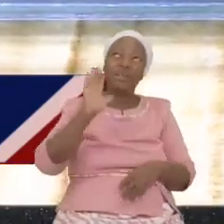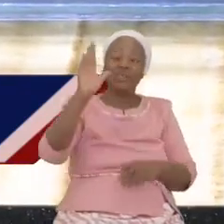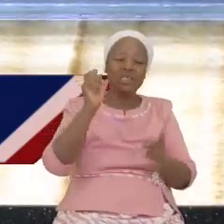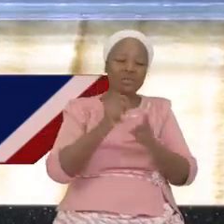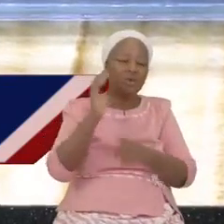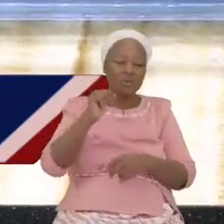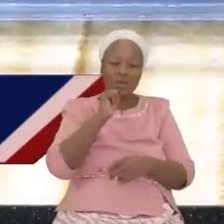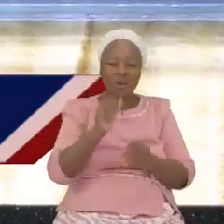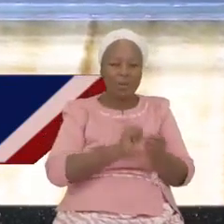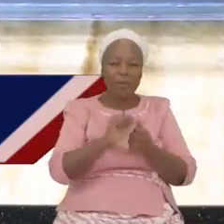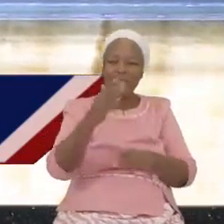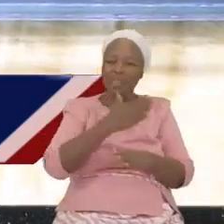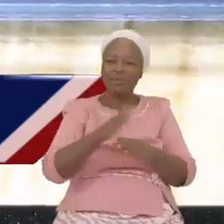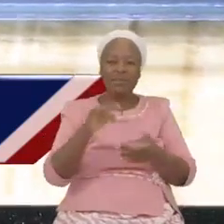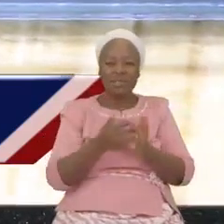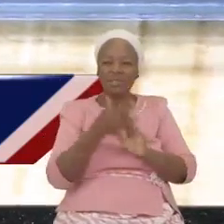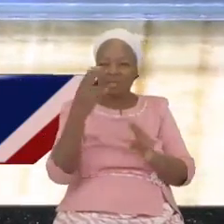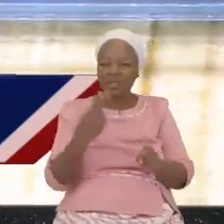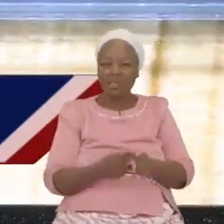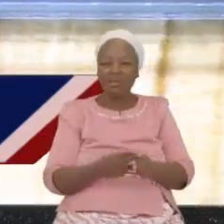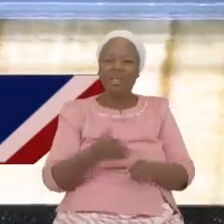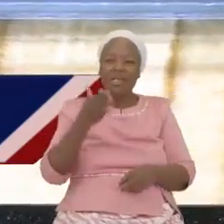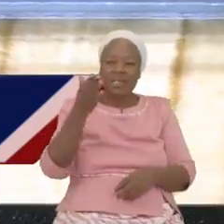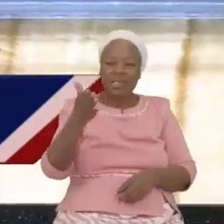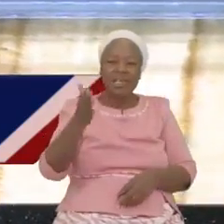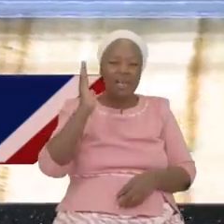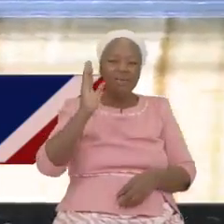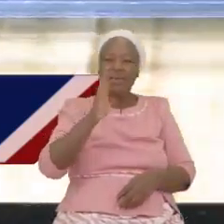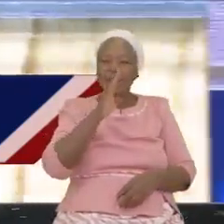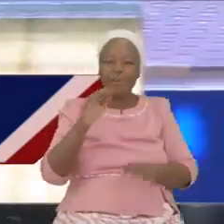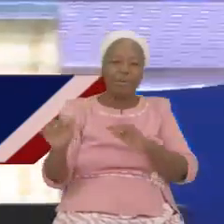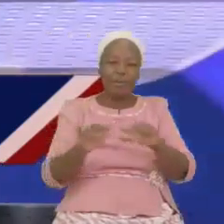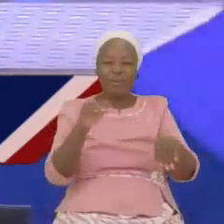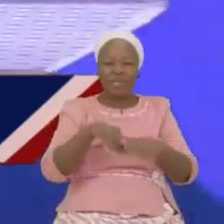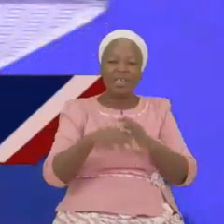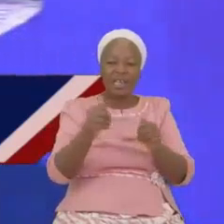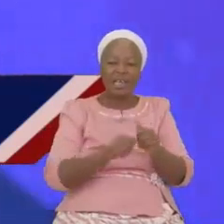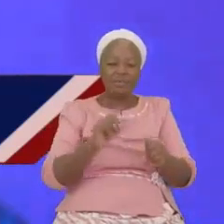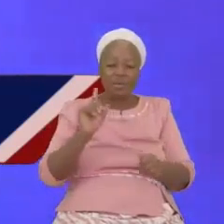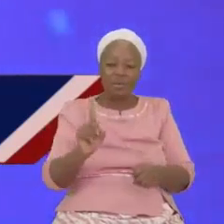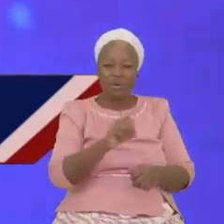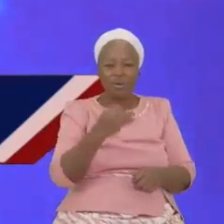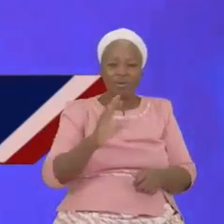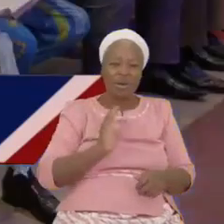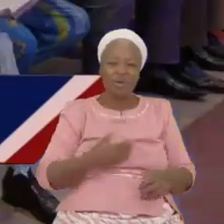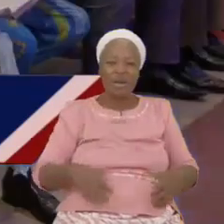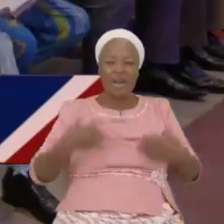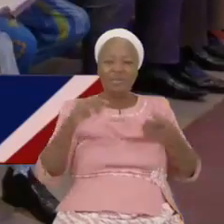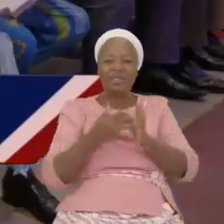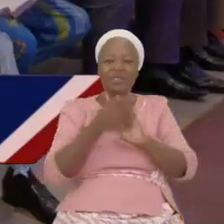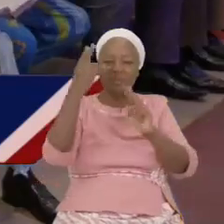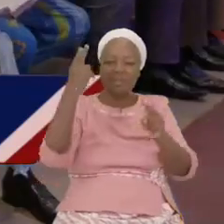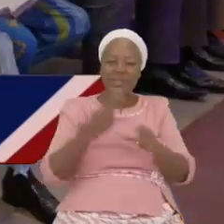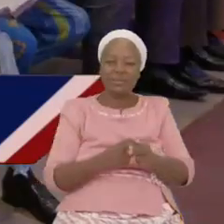shall not pass away. There'll be performance in every one of our lives in Jesus'